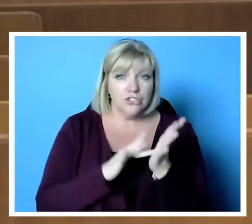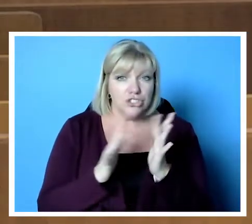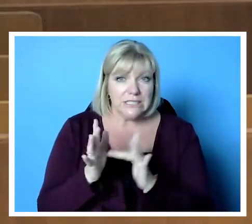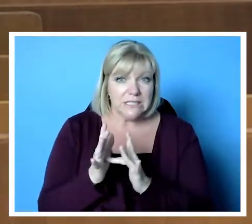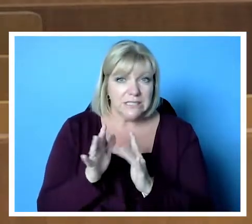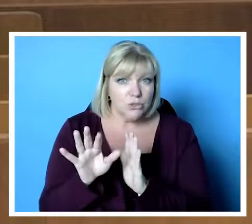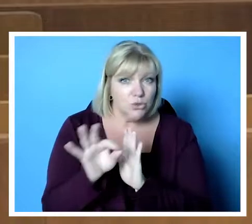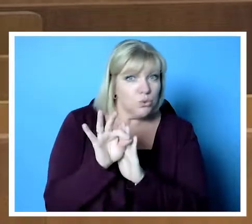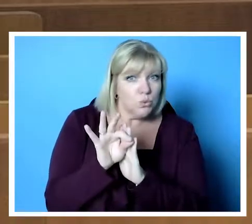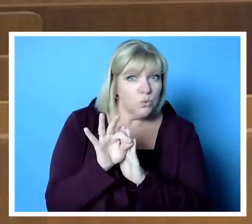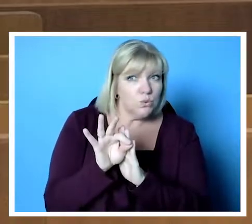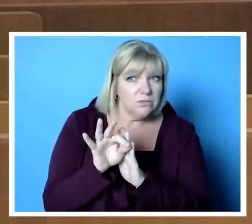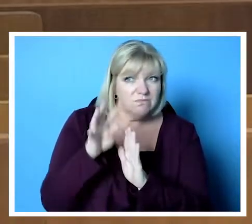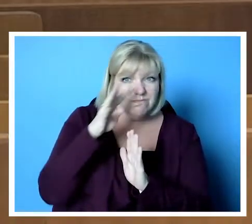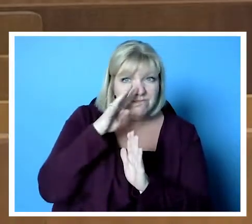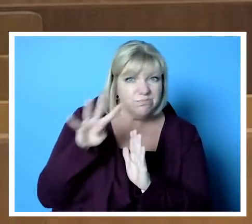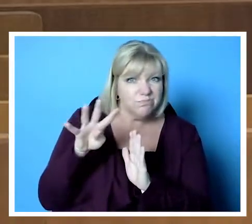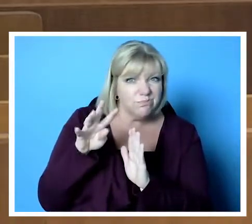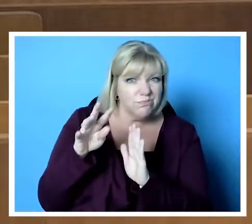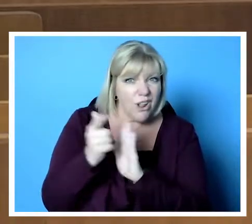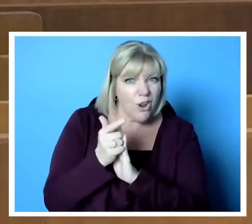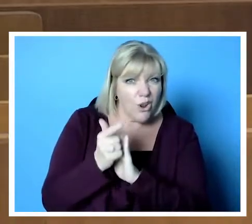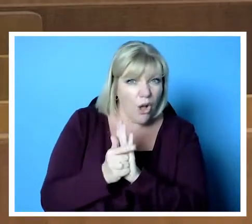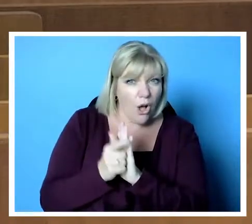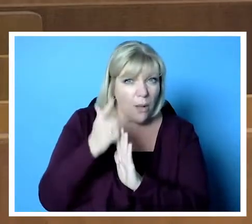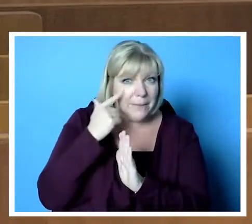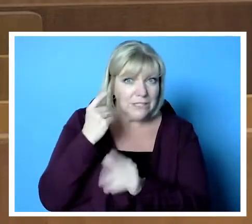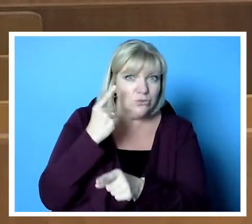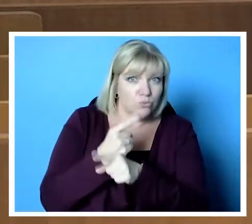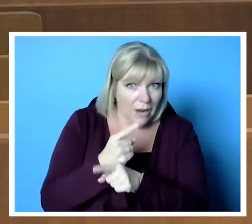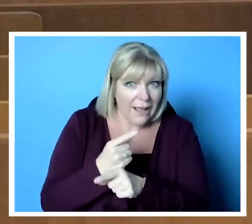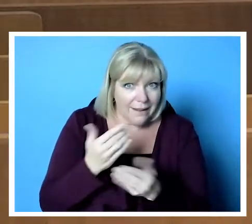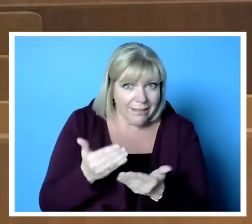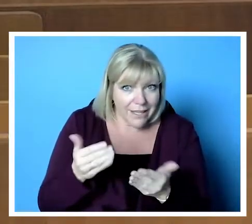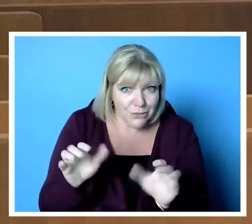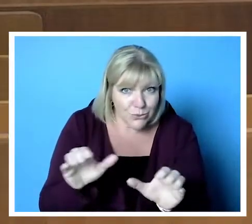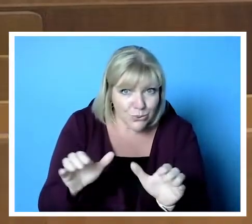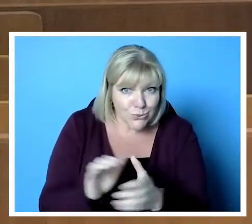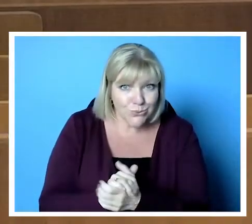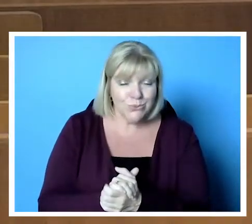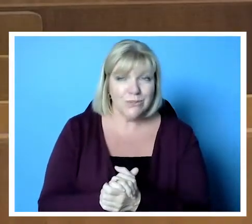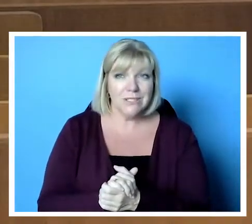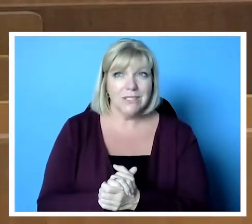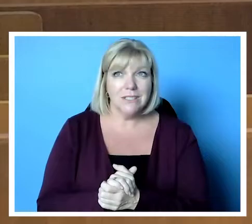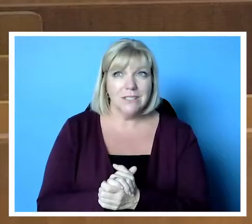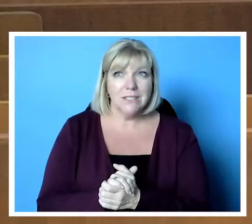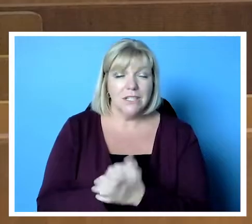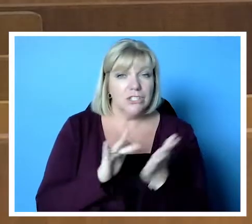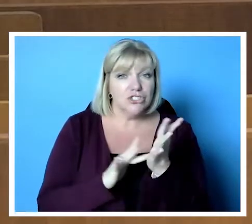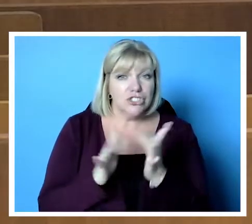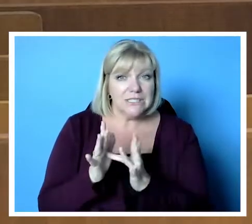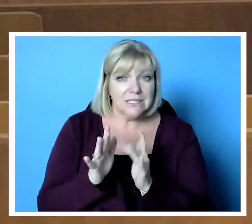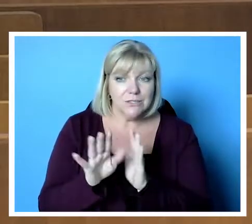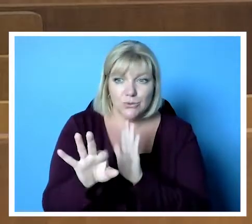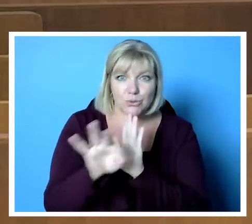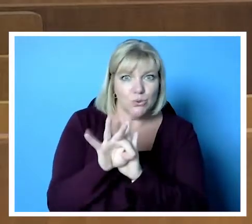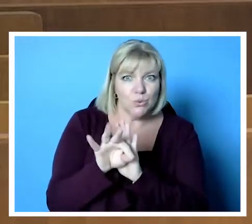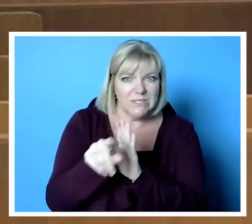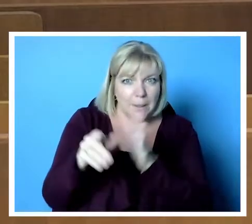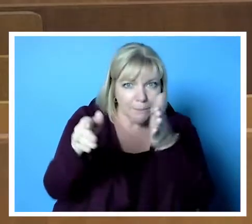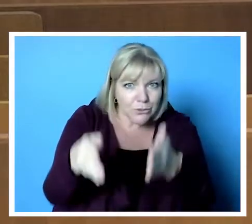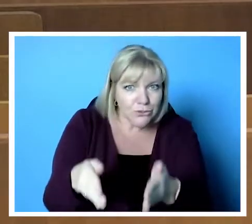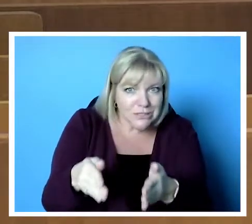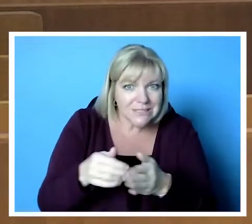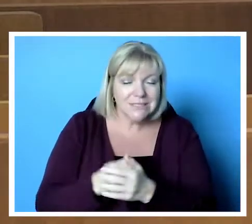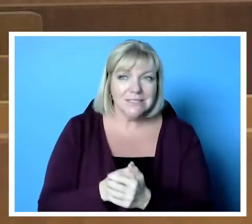a law because he knows it's the right thing to do? Is he choosing the leper? Or